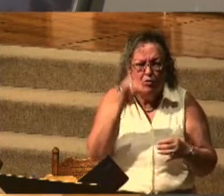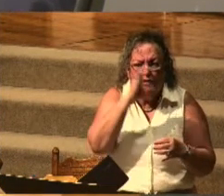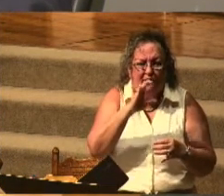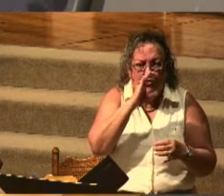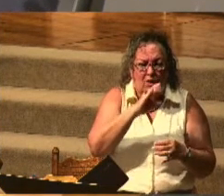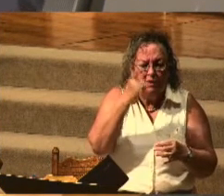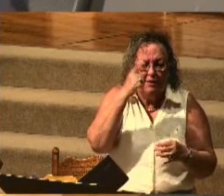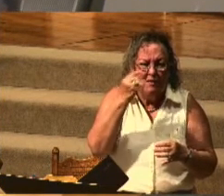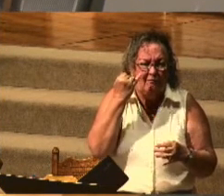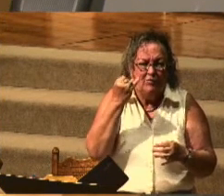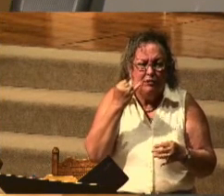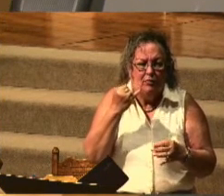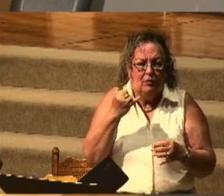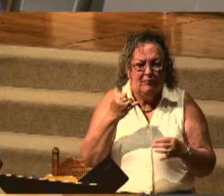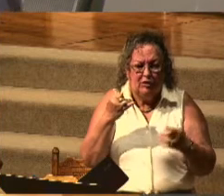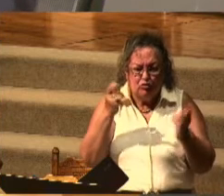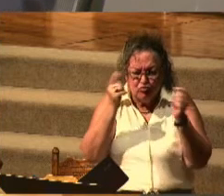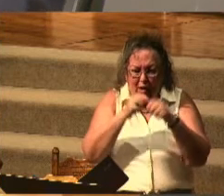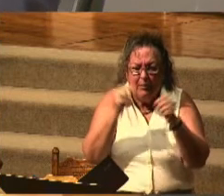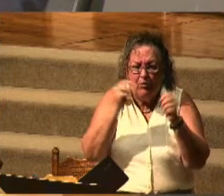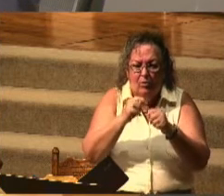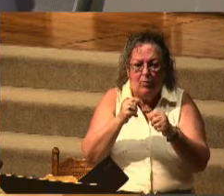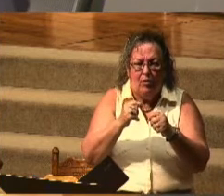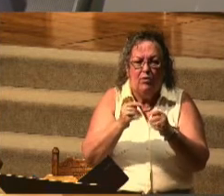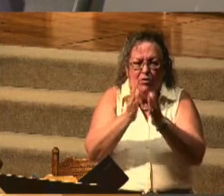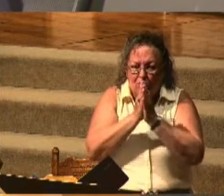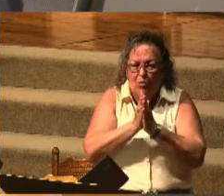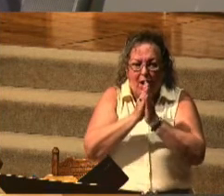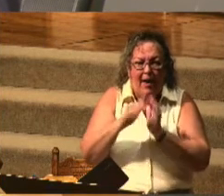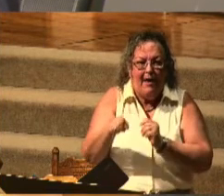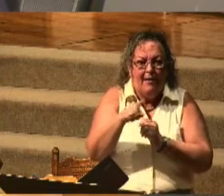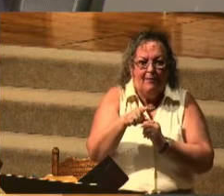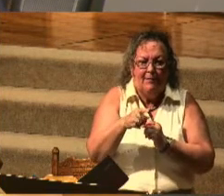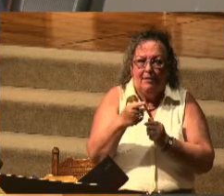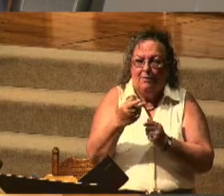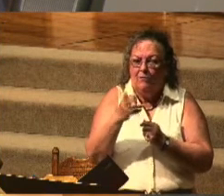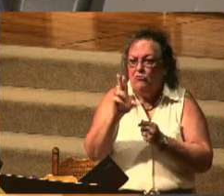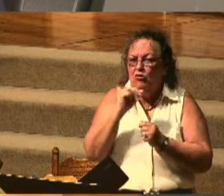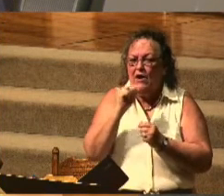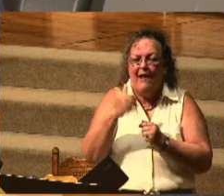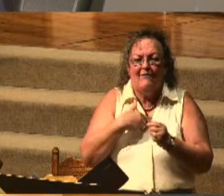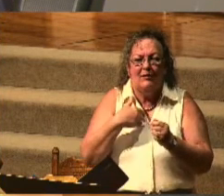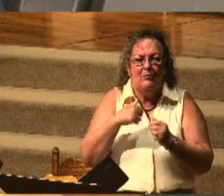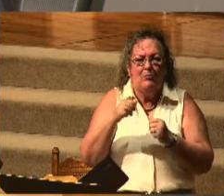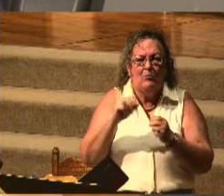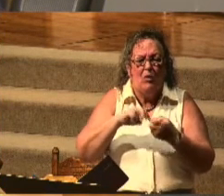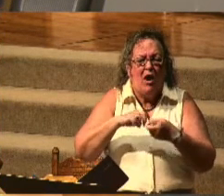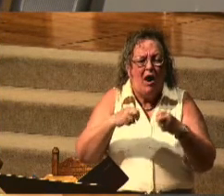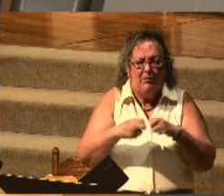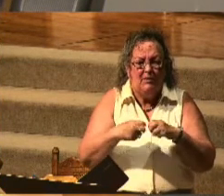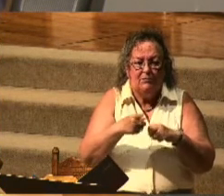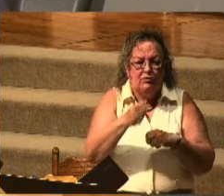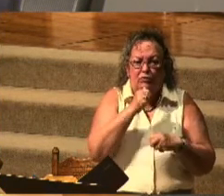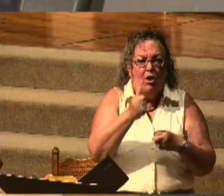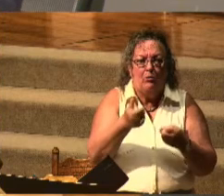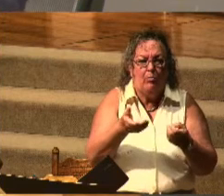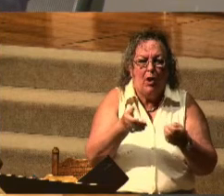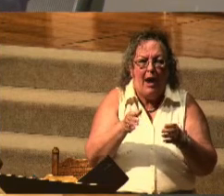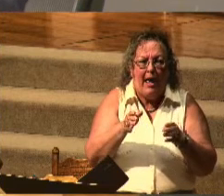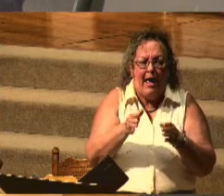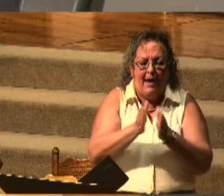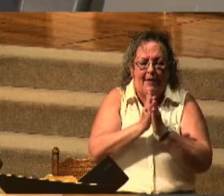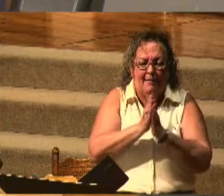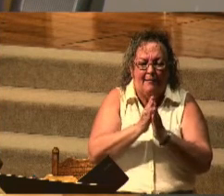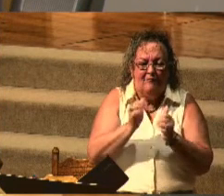trouble, you'll pray. When there ain't no trouble, you don't pray. But we ought to be praying all the time. 1 Peter